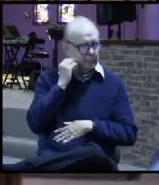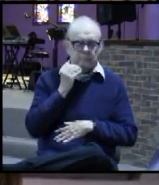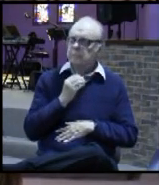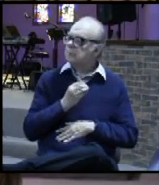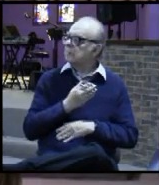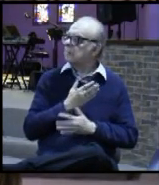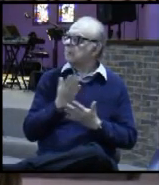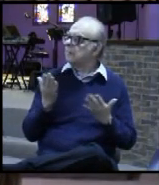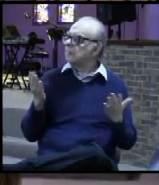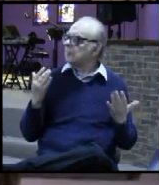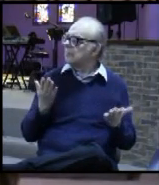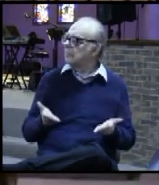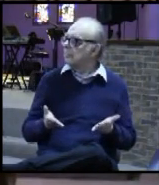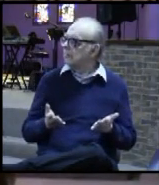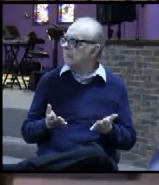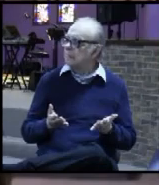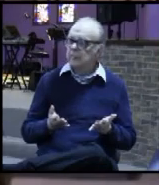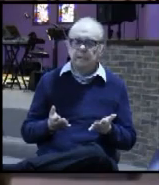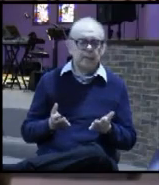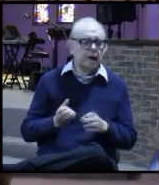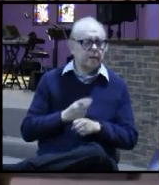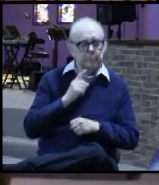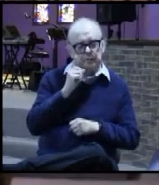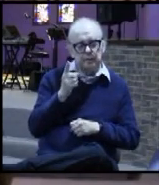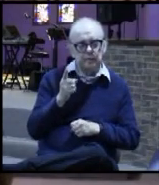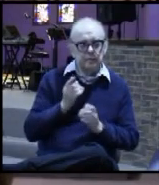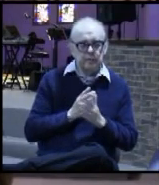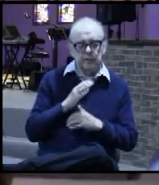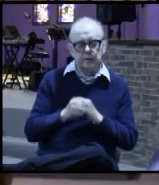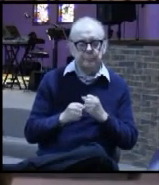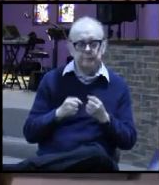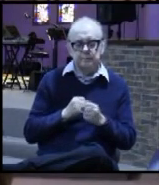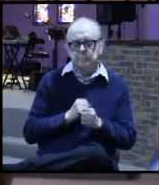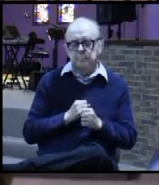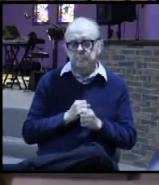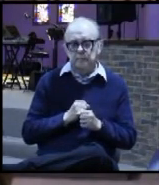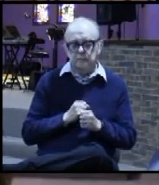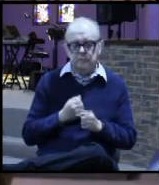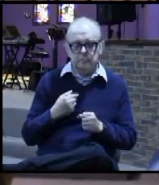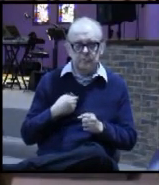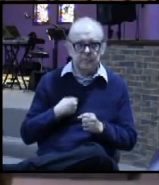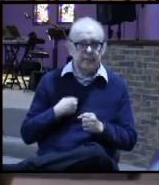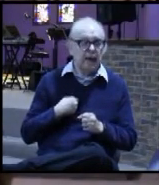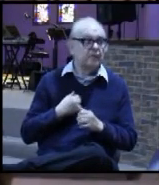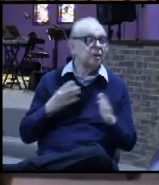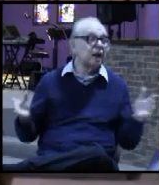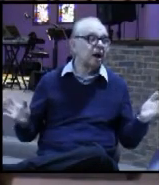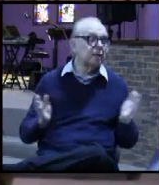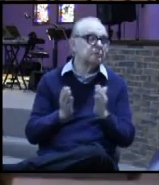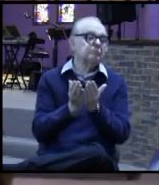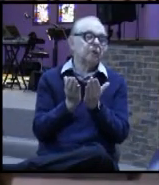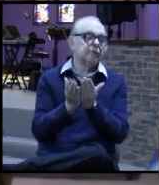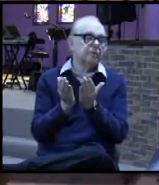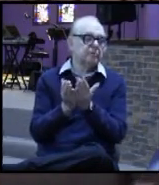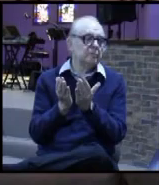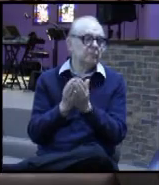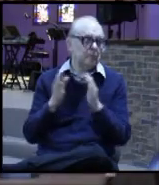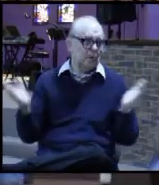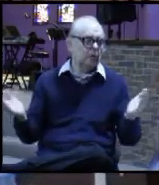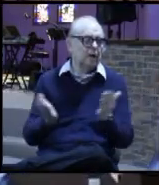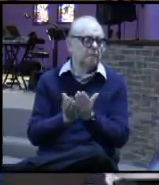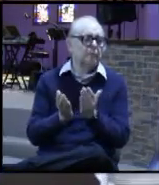here, and I've gotten a lot smarter over the ages. I've got a lot of books, a whole lot of